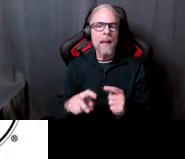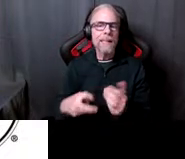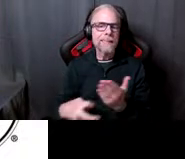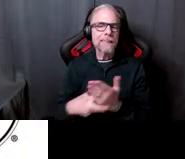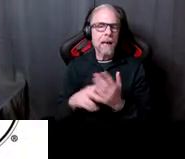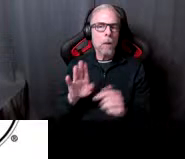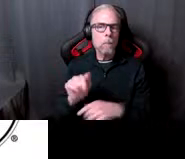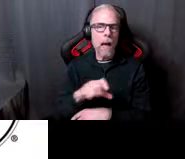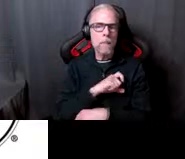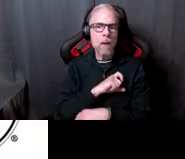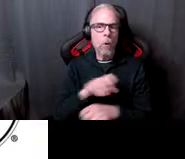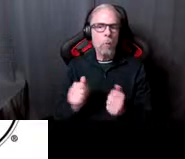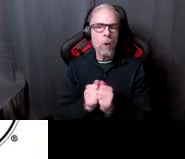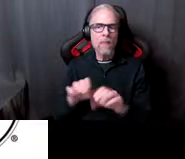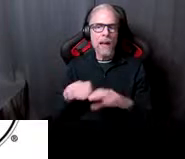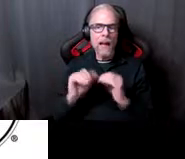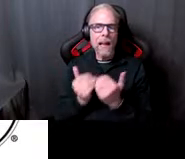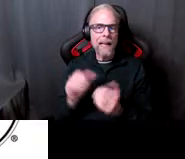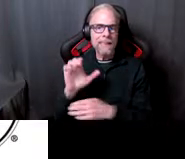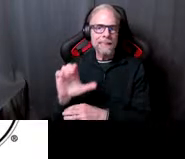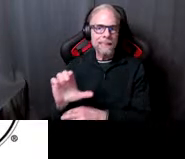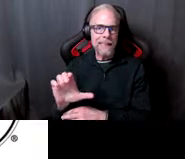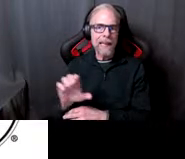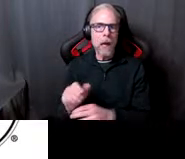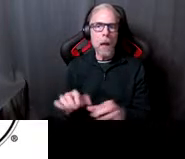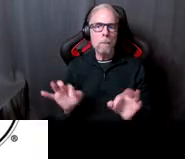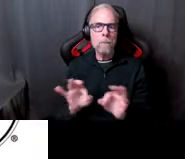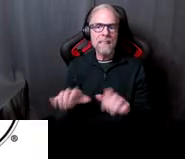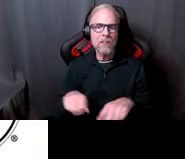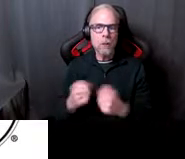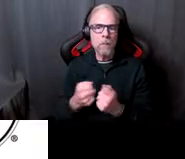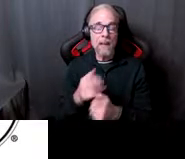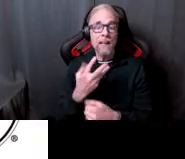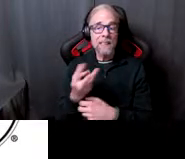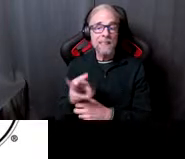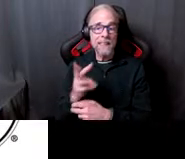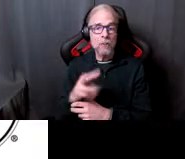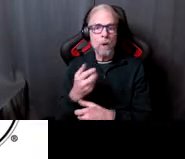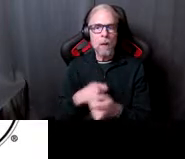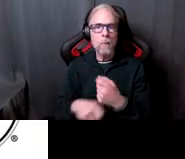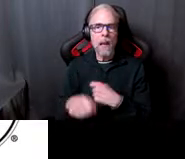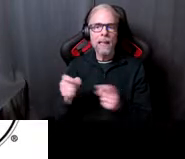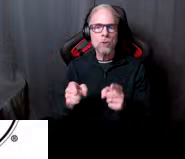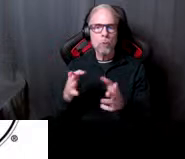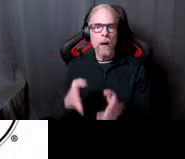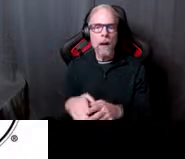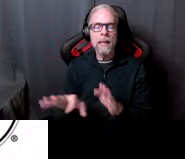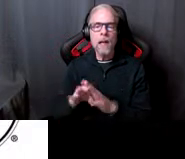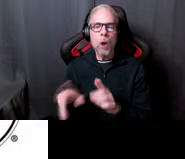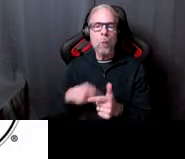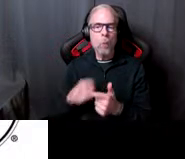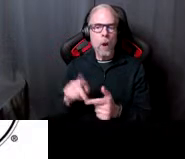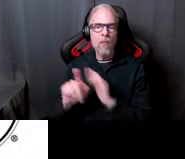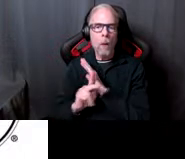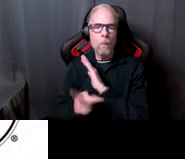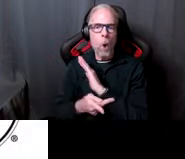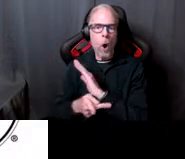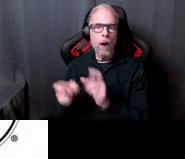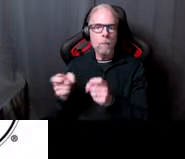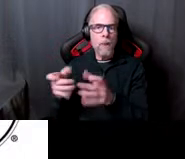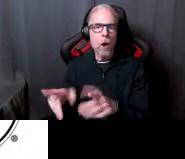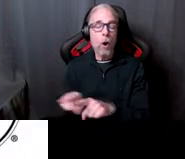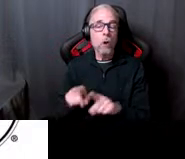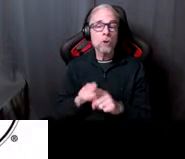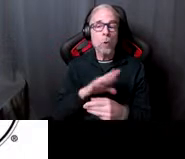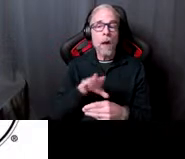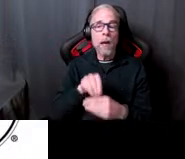C misdemeanor. In 16, we replaced the director or designee with a park manager and also included the